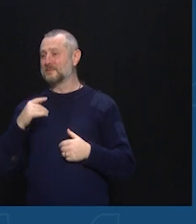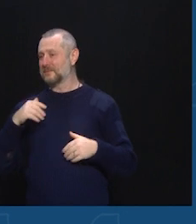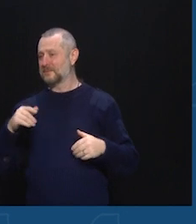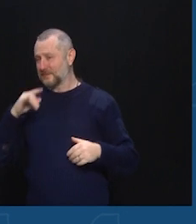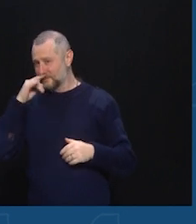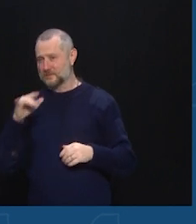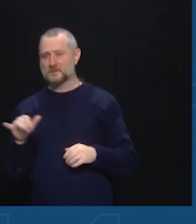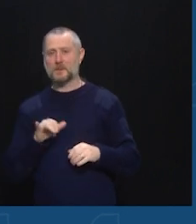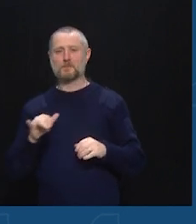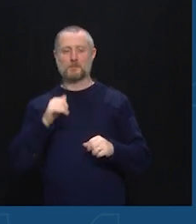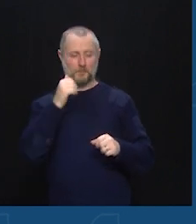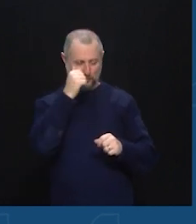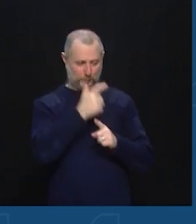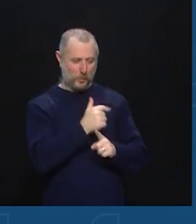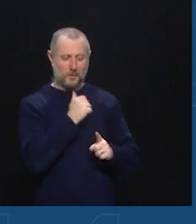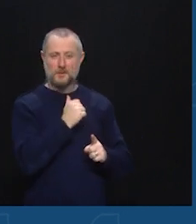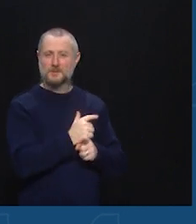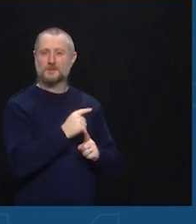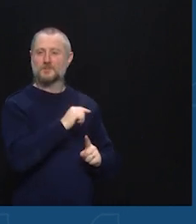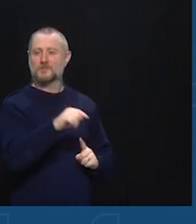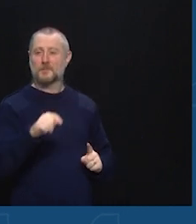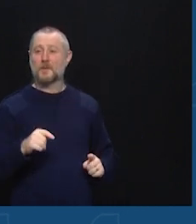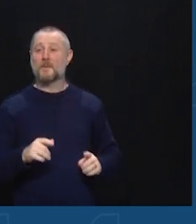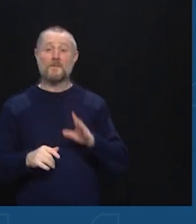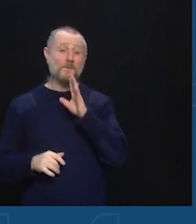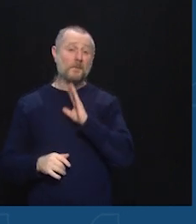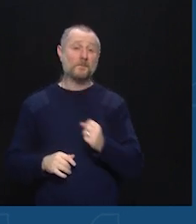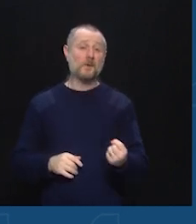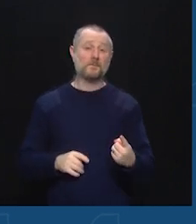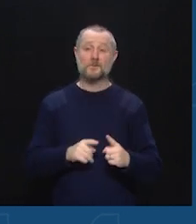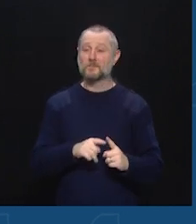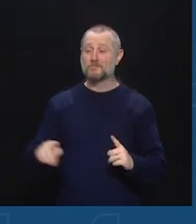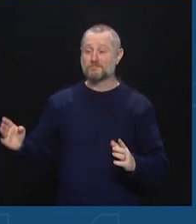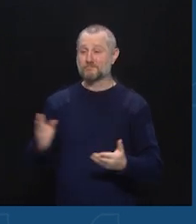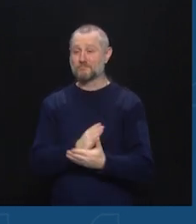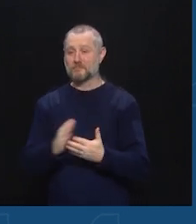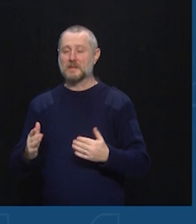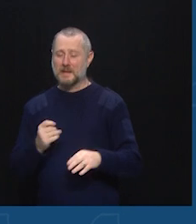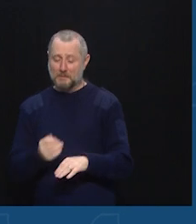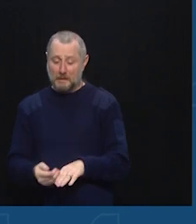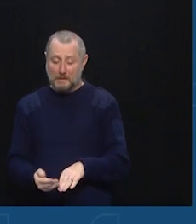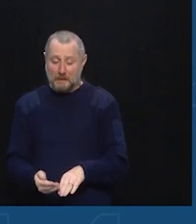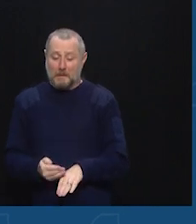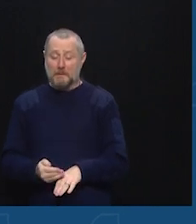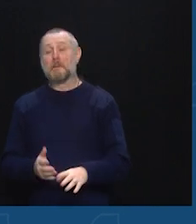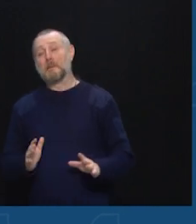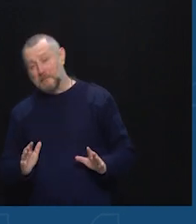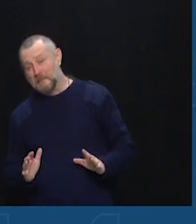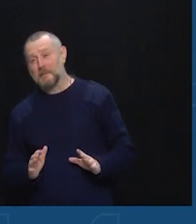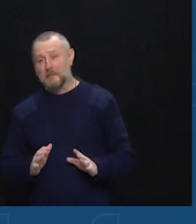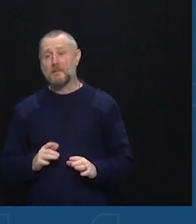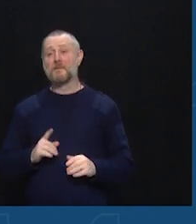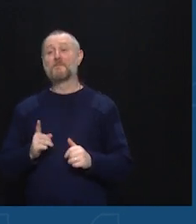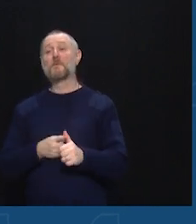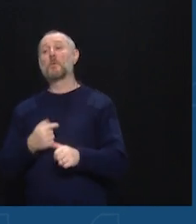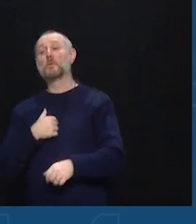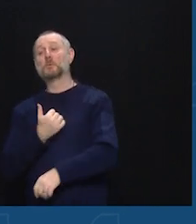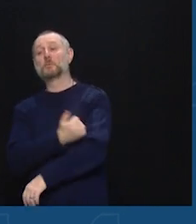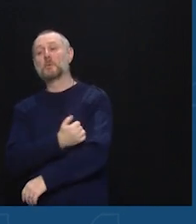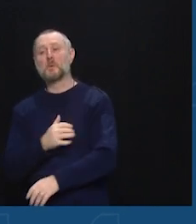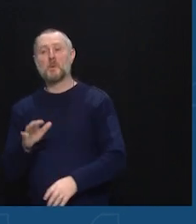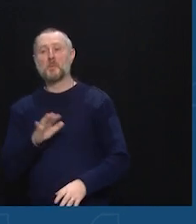teenagers, and let's get them vaccinated. 5 to 11, we're making some progress. Our first dose is approaching